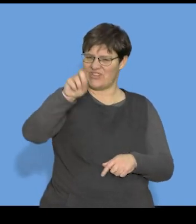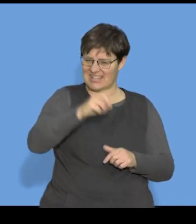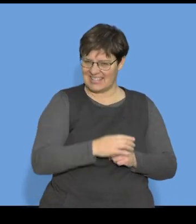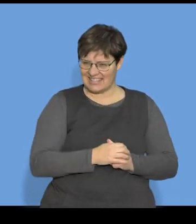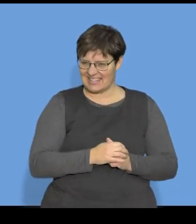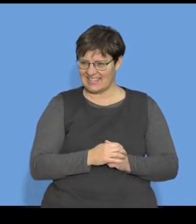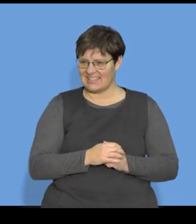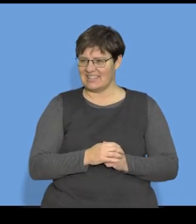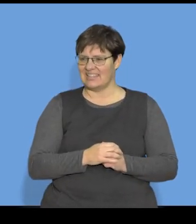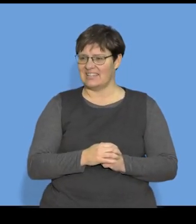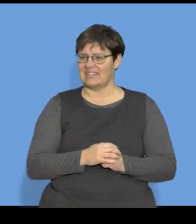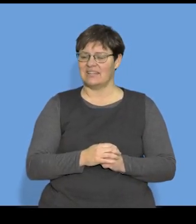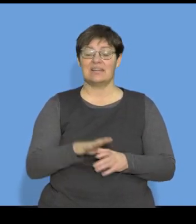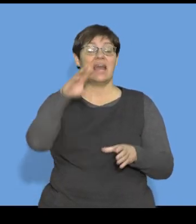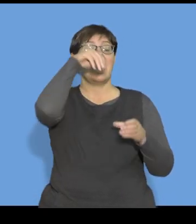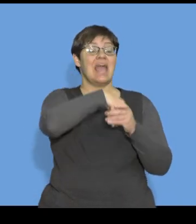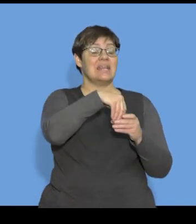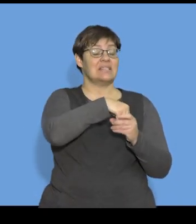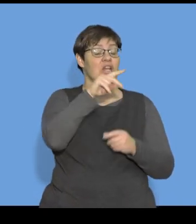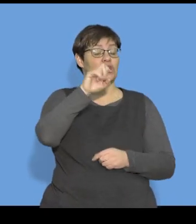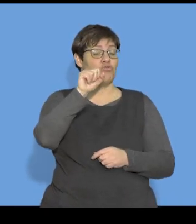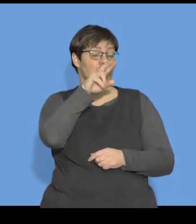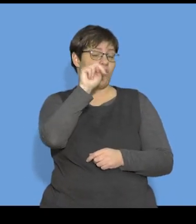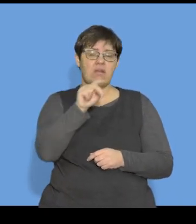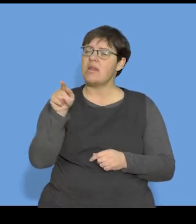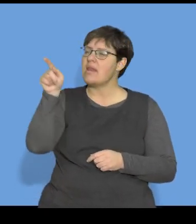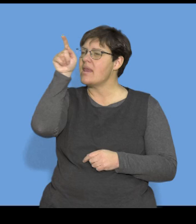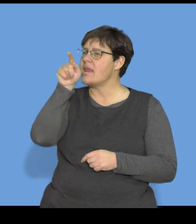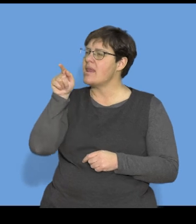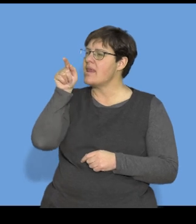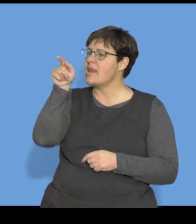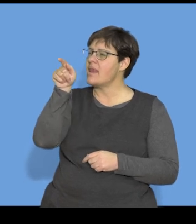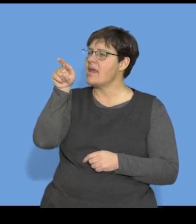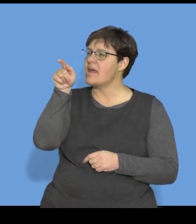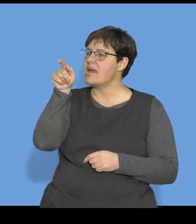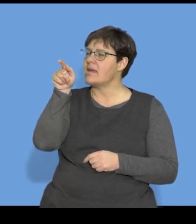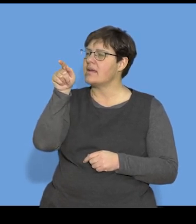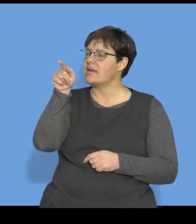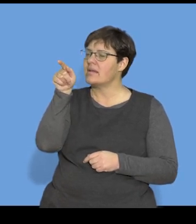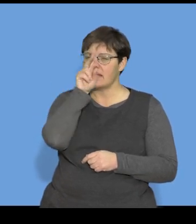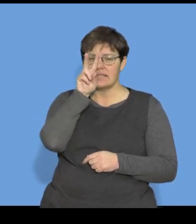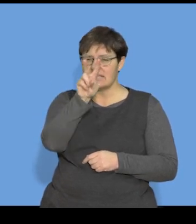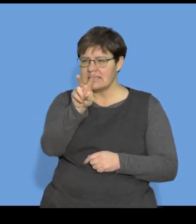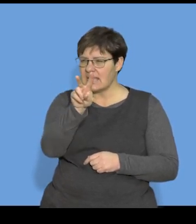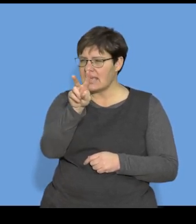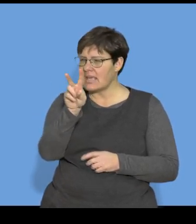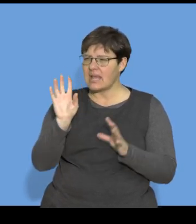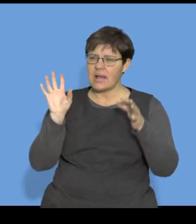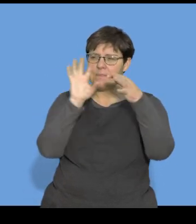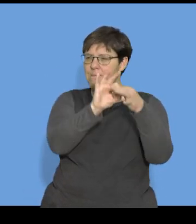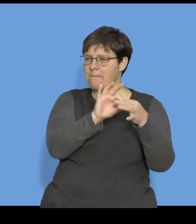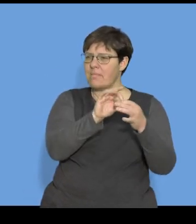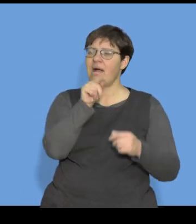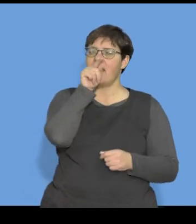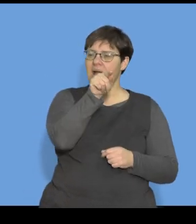as the effector. And then the letter that represents an interneuron from here, do we see any letter